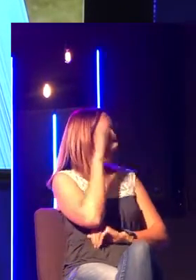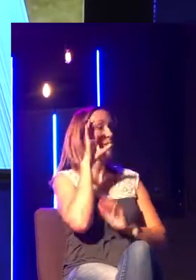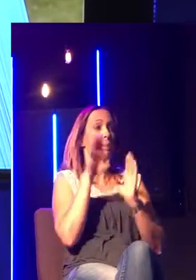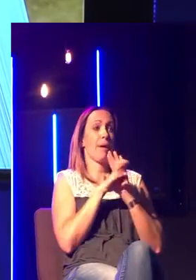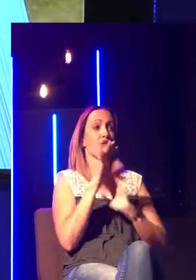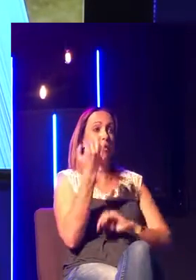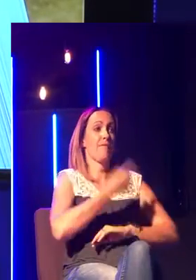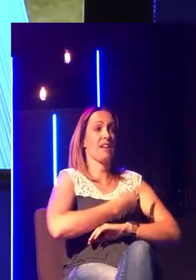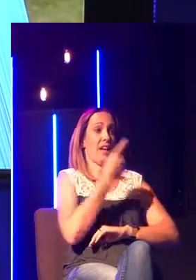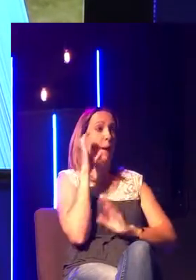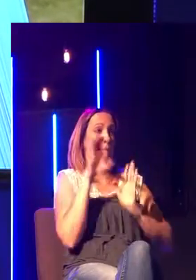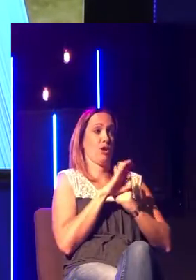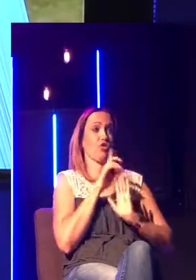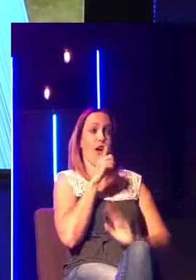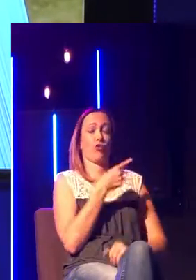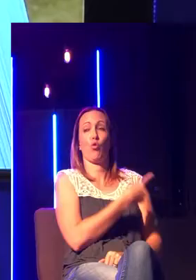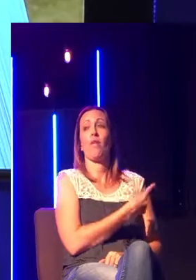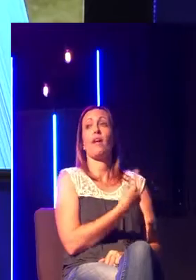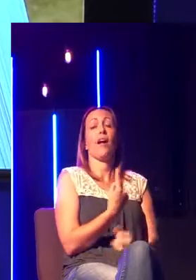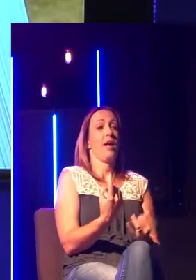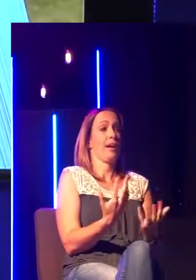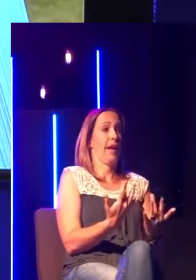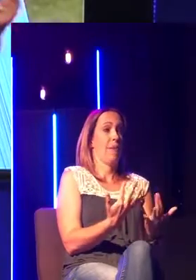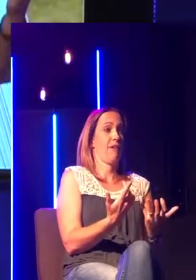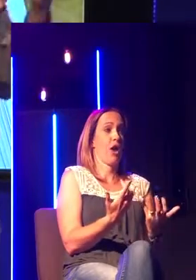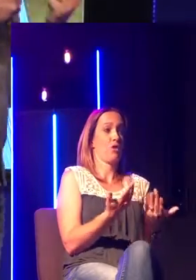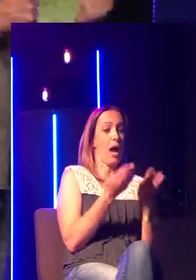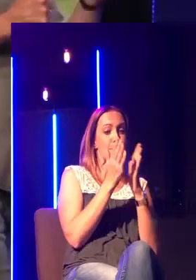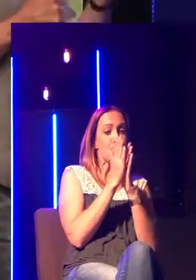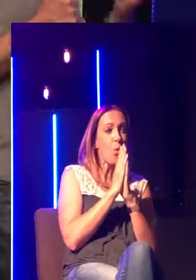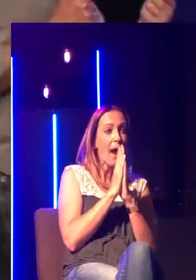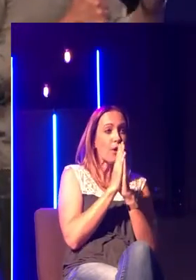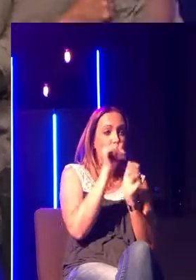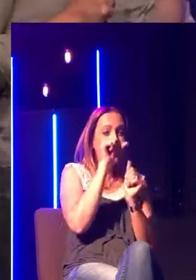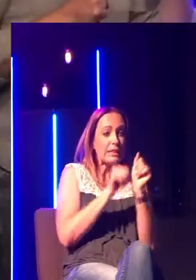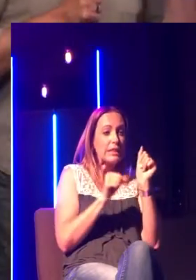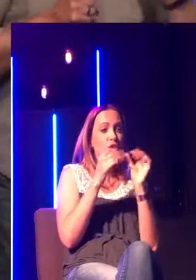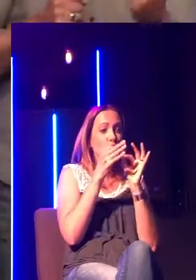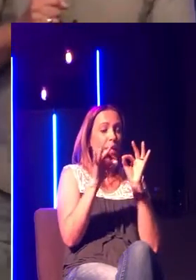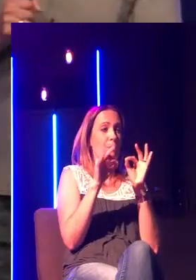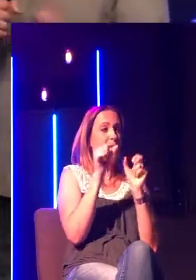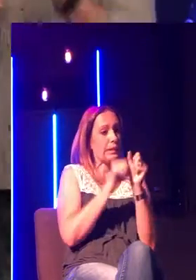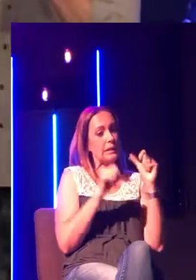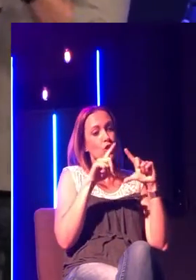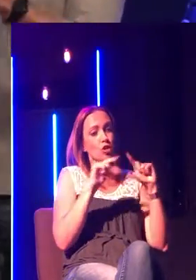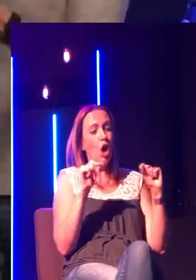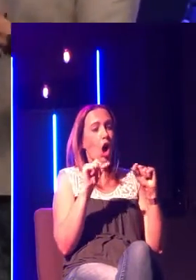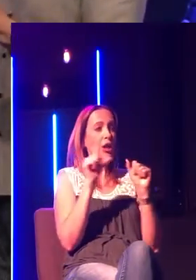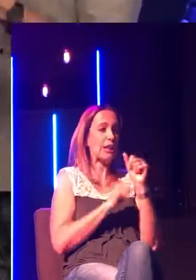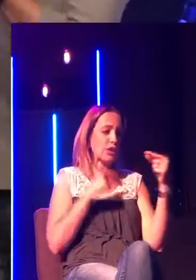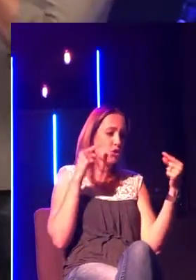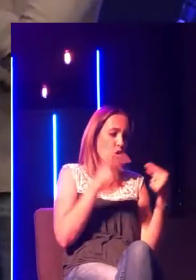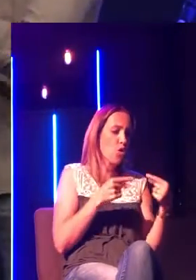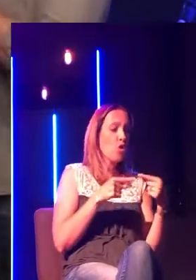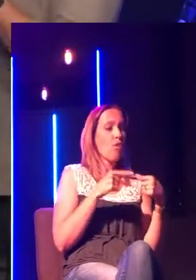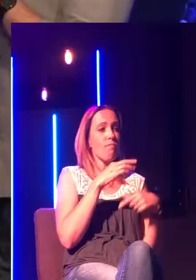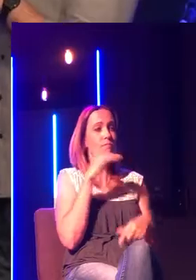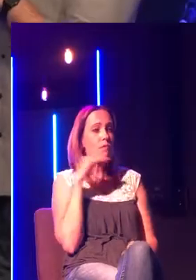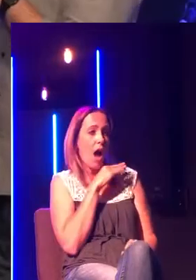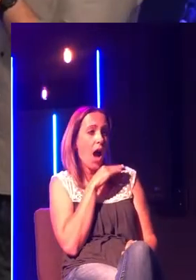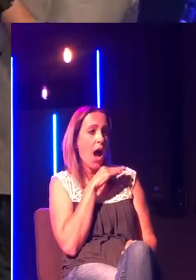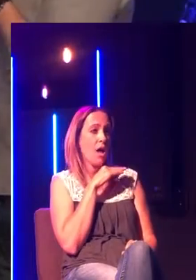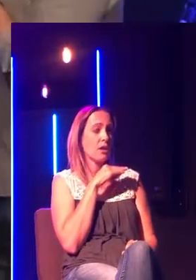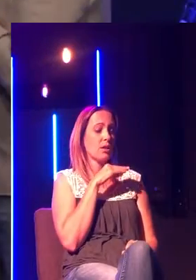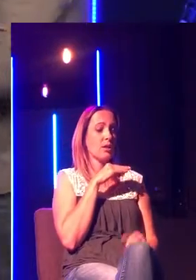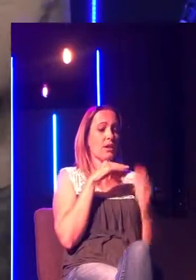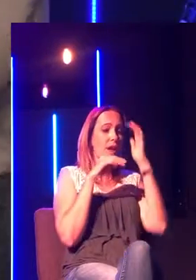that day. I sat in front of the campfire, prayed over every single statement, hurt, lie, mistrust,